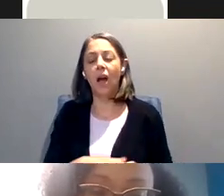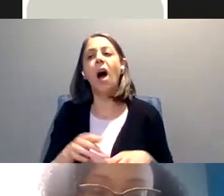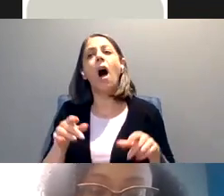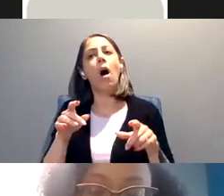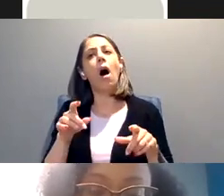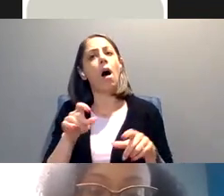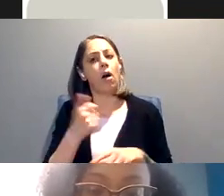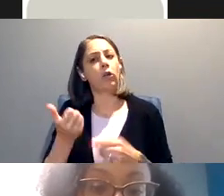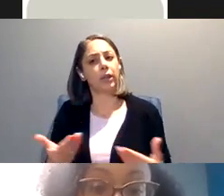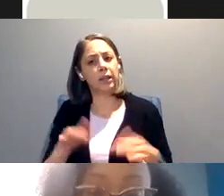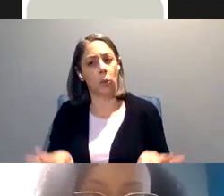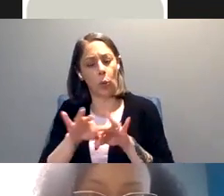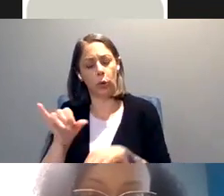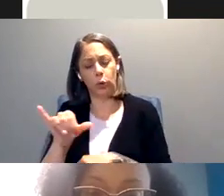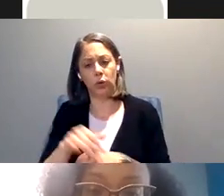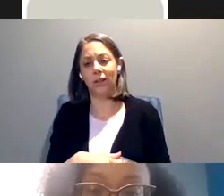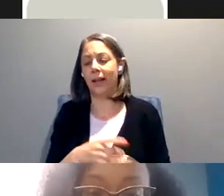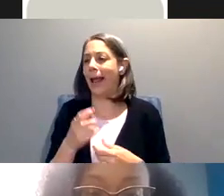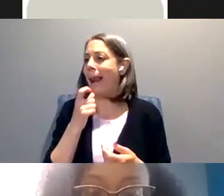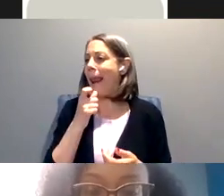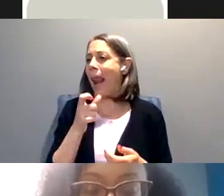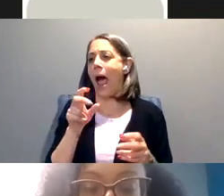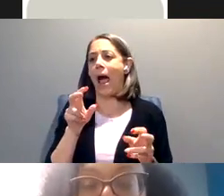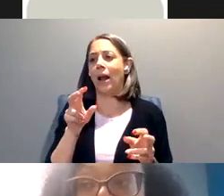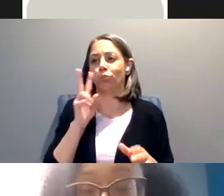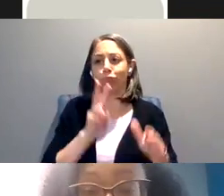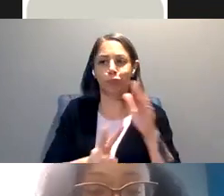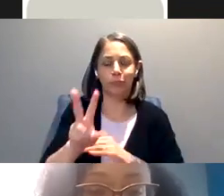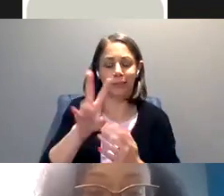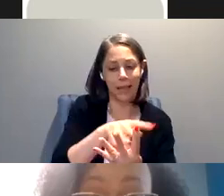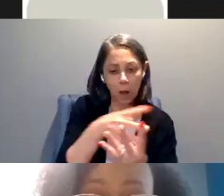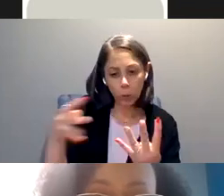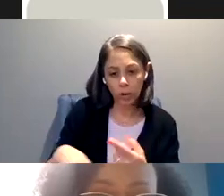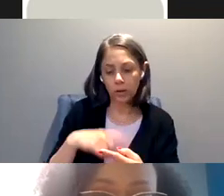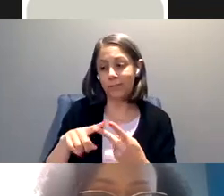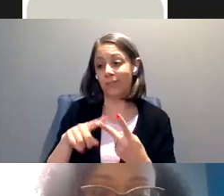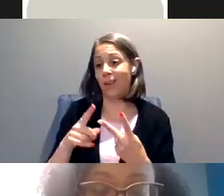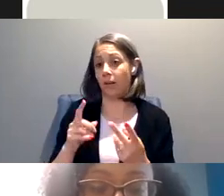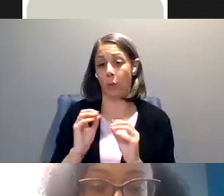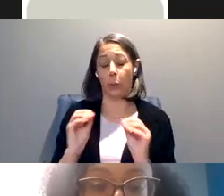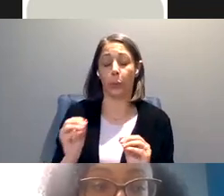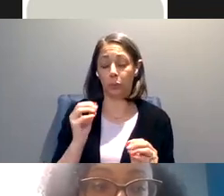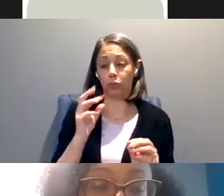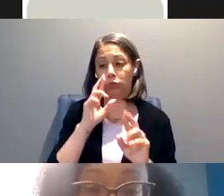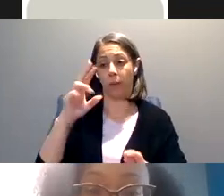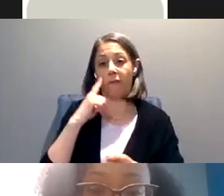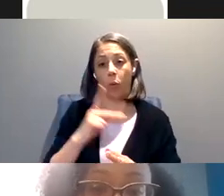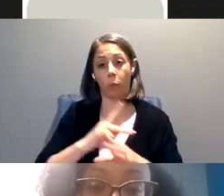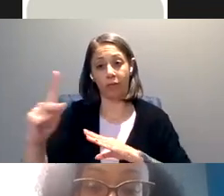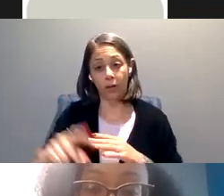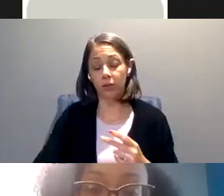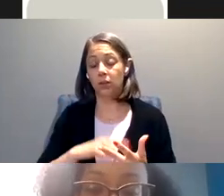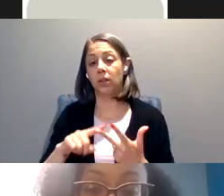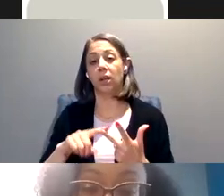for some folks, like the unpredictability of scheduling, a lack of respect for the profession, lack of kind